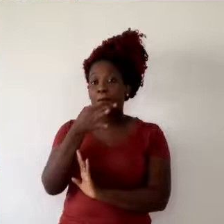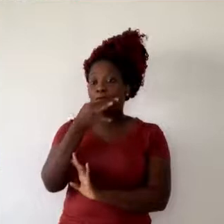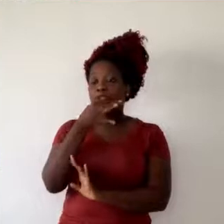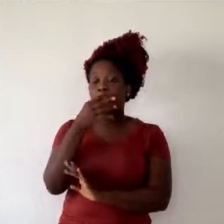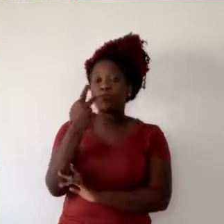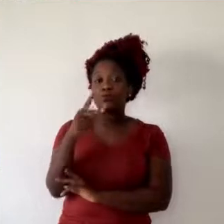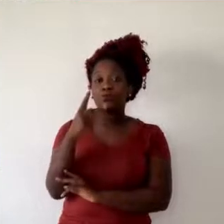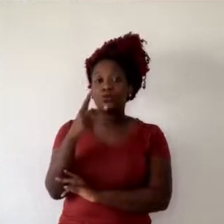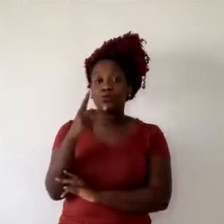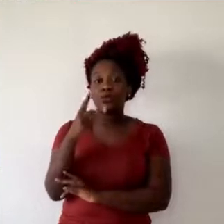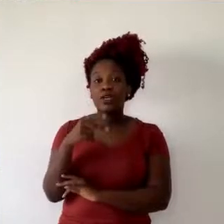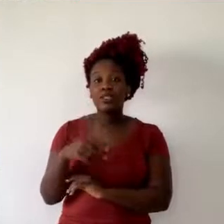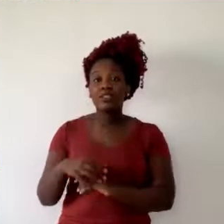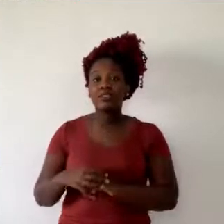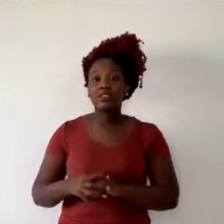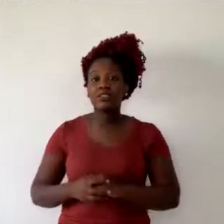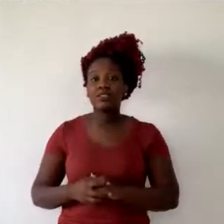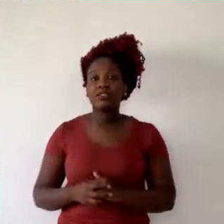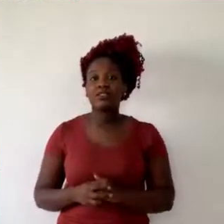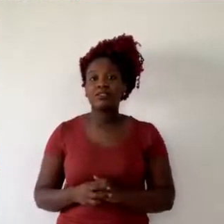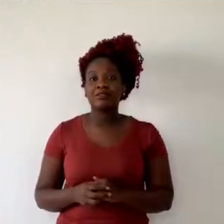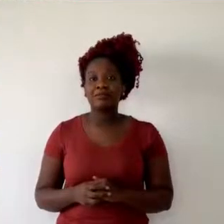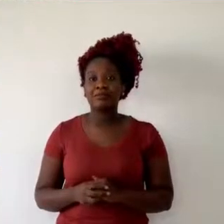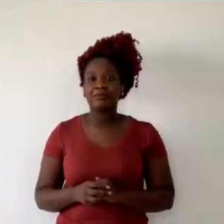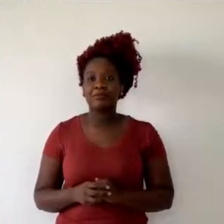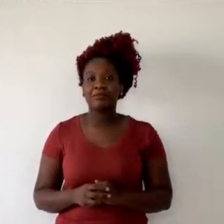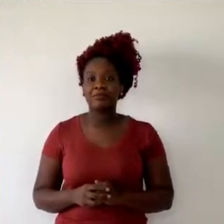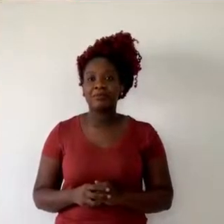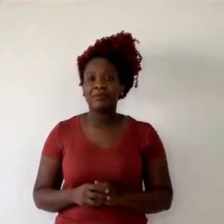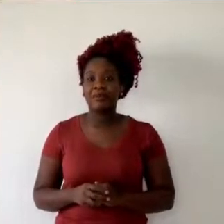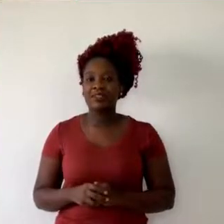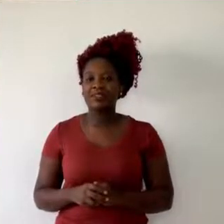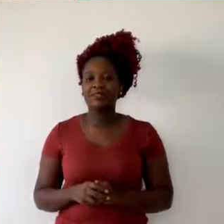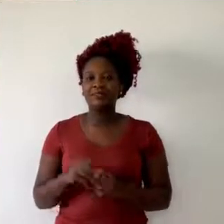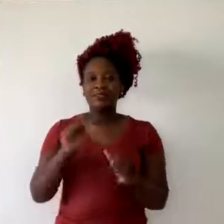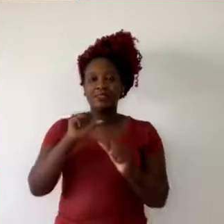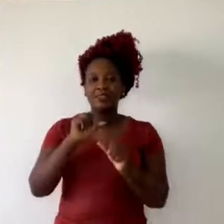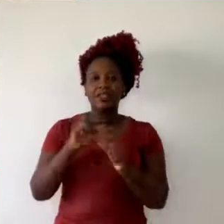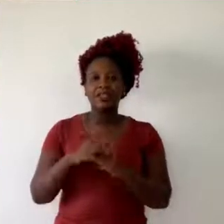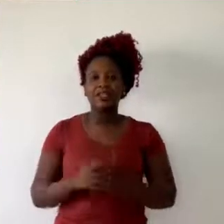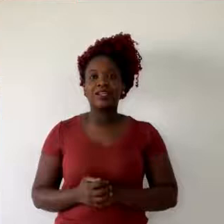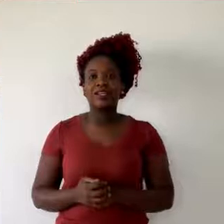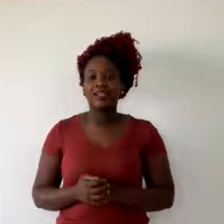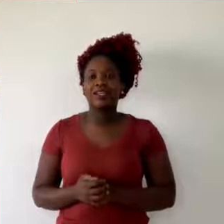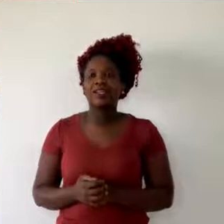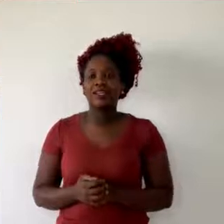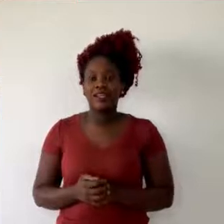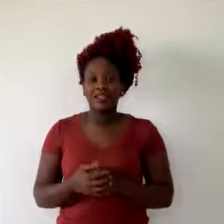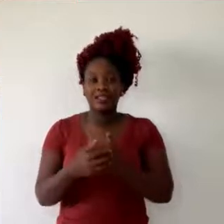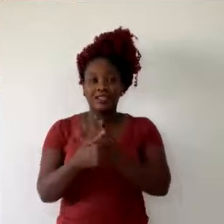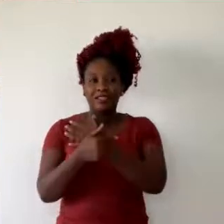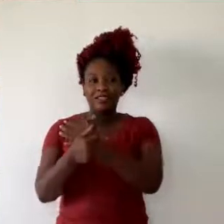you think, what are the steps that we should take in order to truly